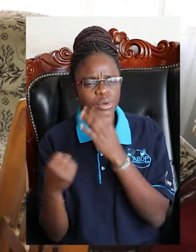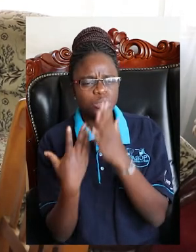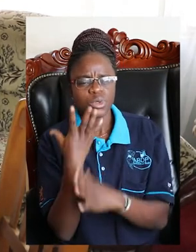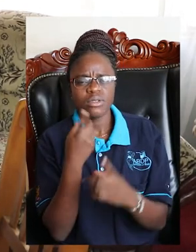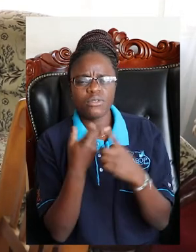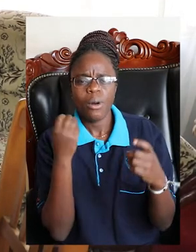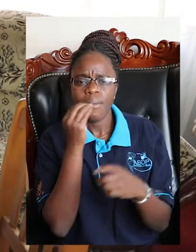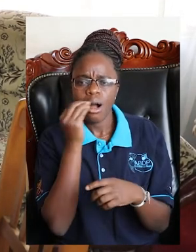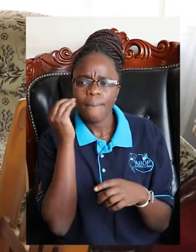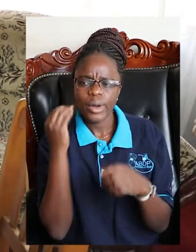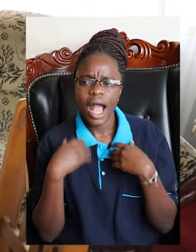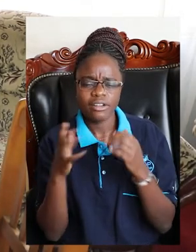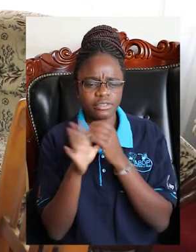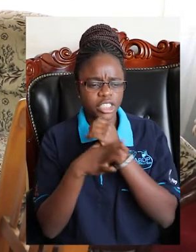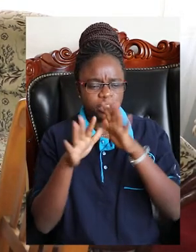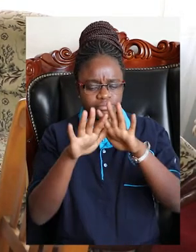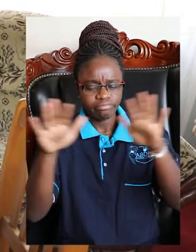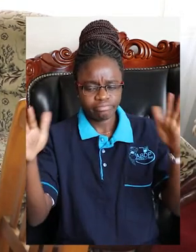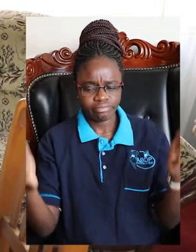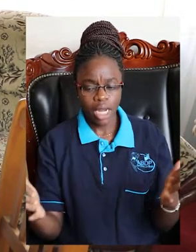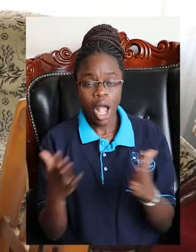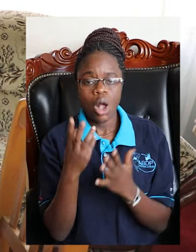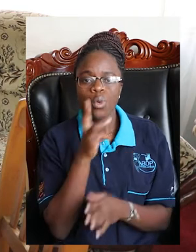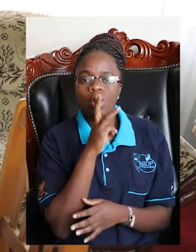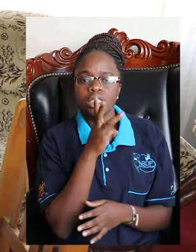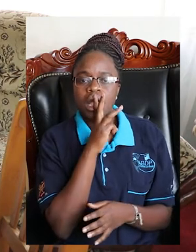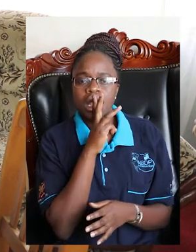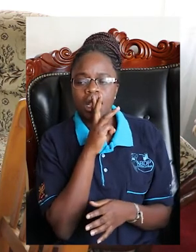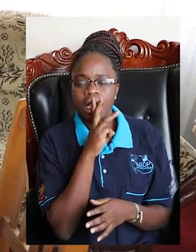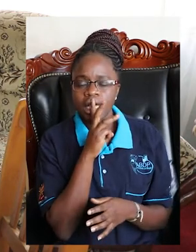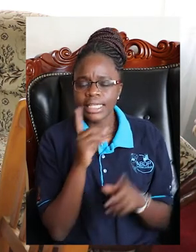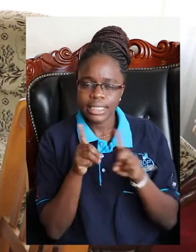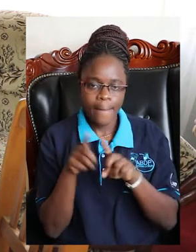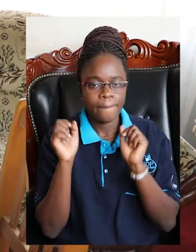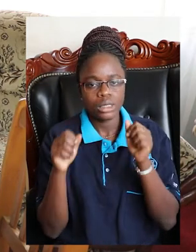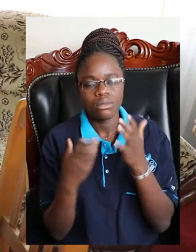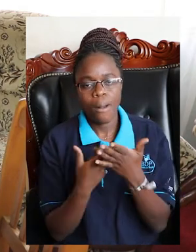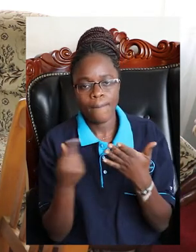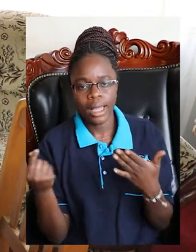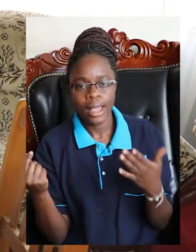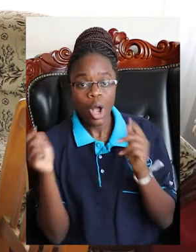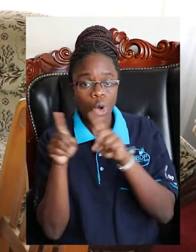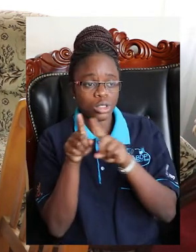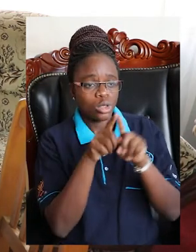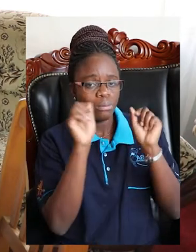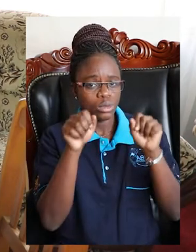we've produced at home, because sometimes we have fish ponds. And you can also now do